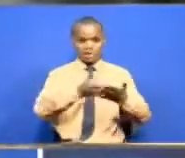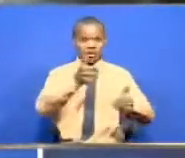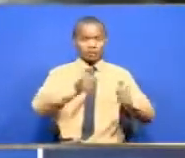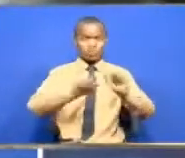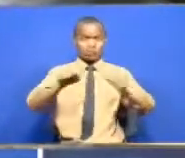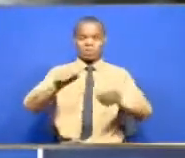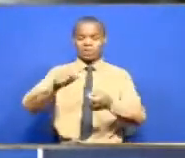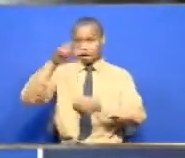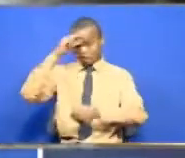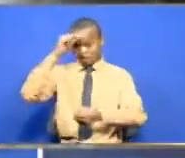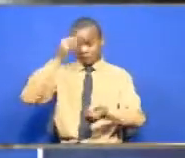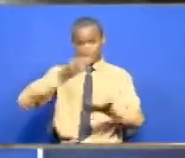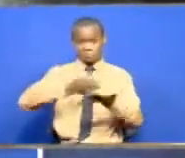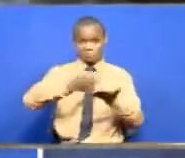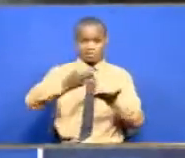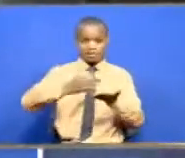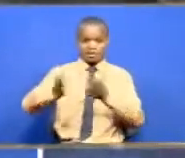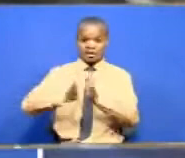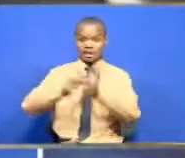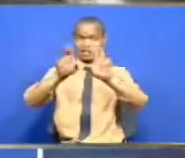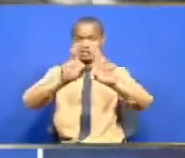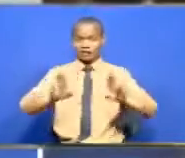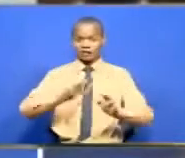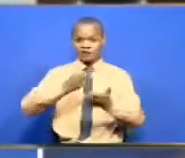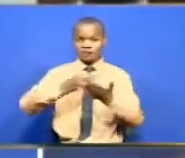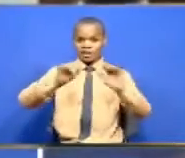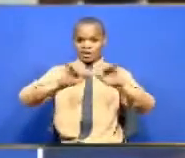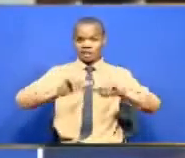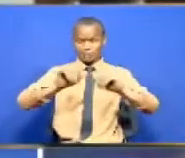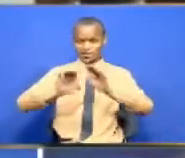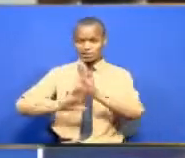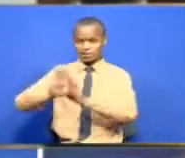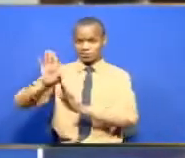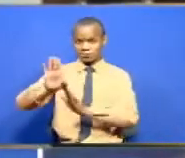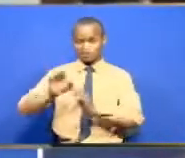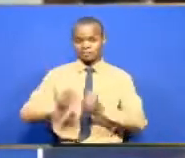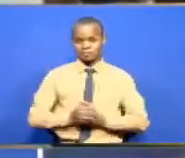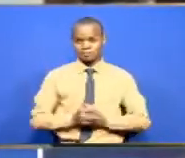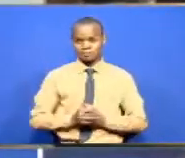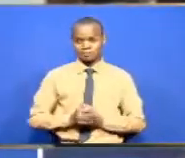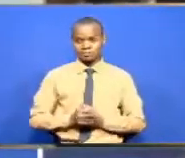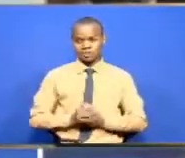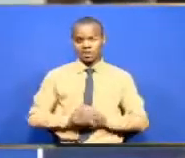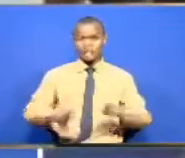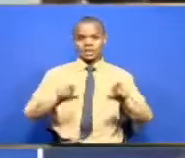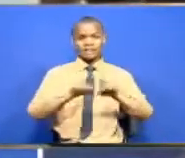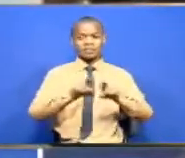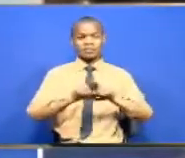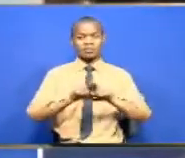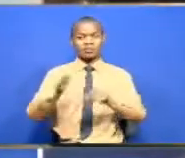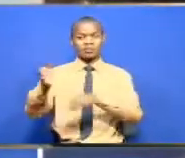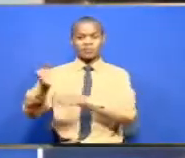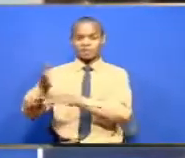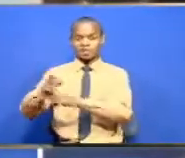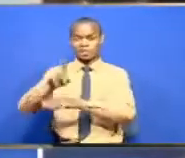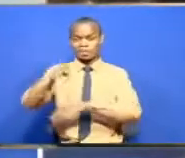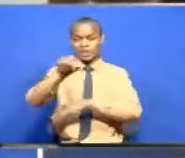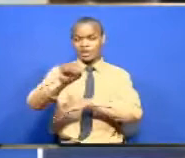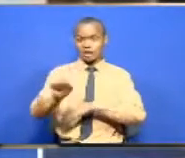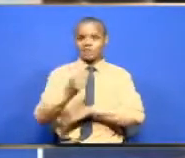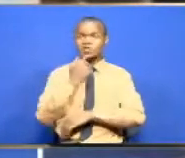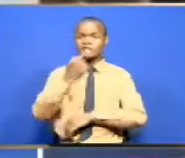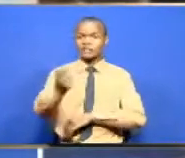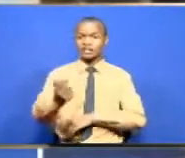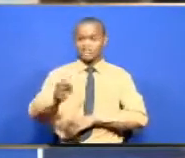by the government and the International Fund for Agriculture Development, IFAD. Fisheries Principal Secretary Jafet Ntiba says